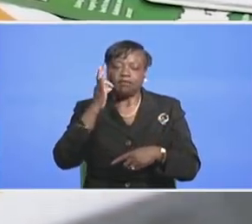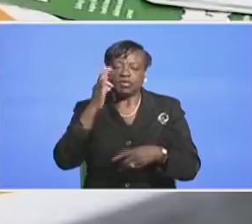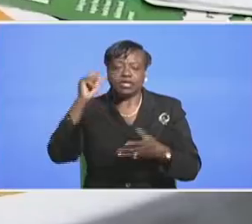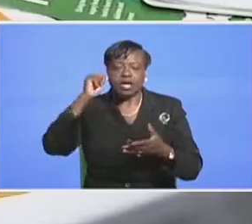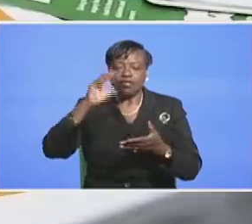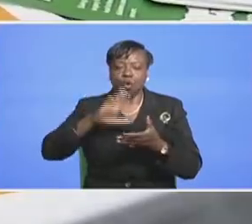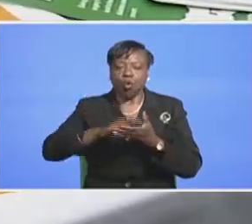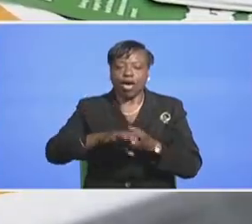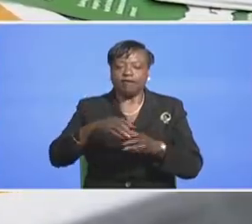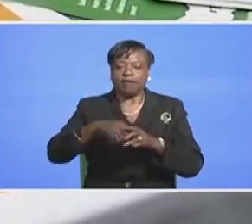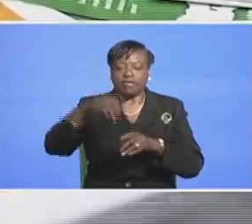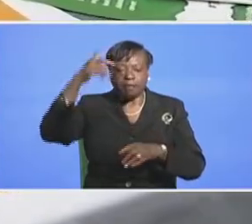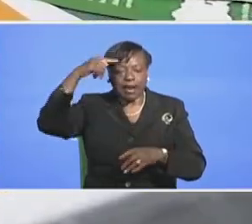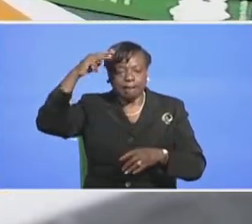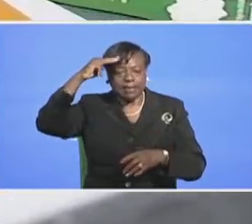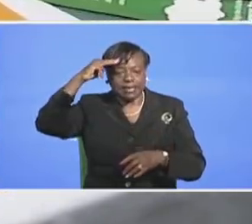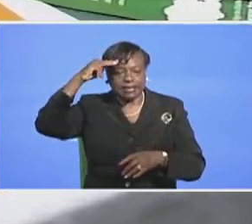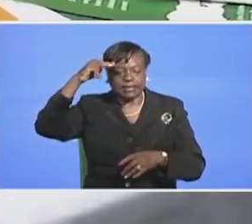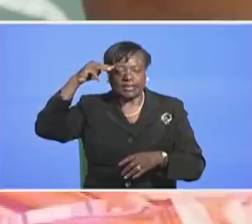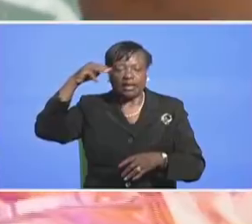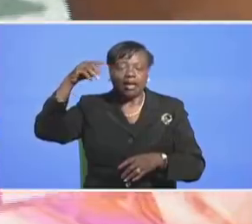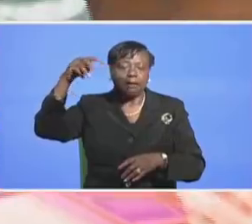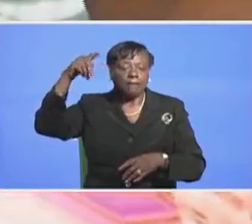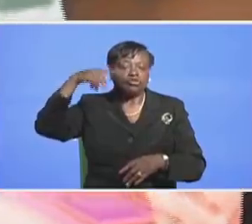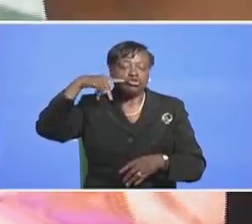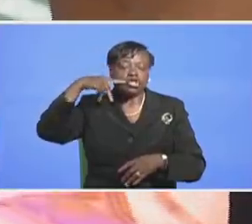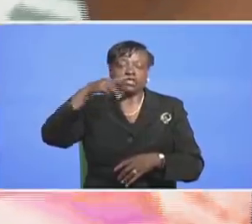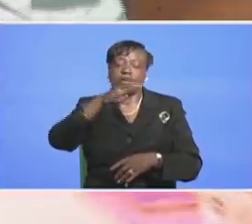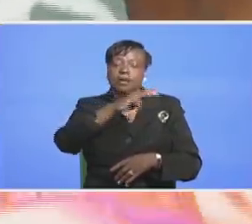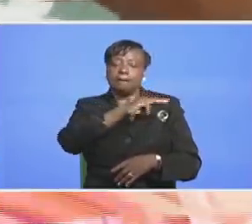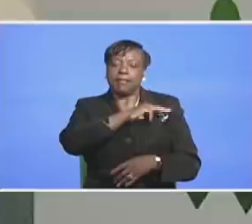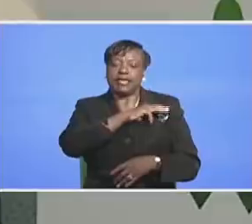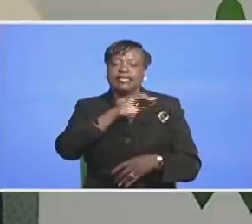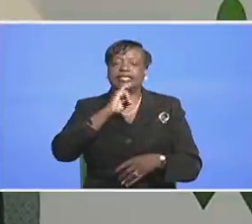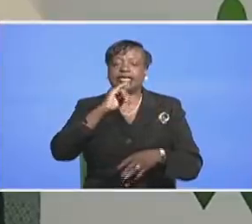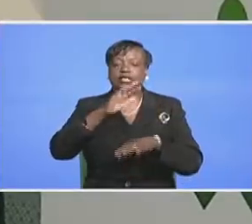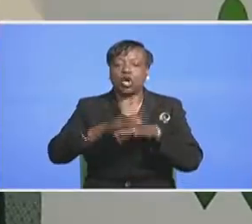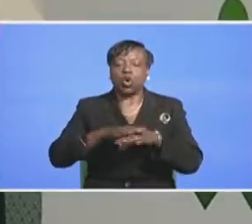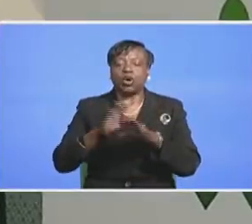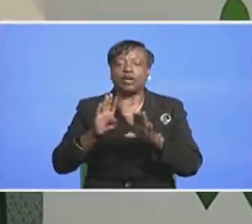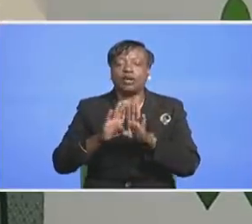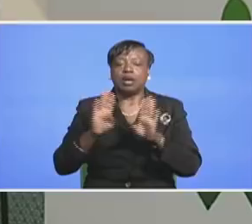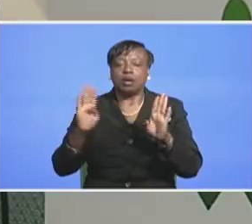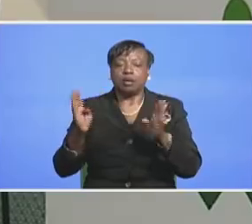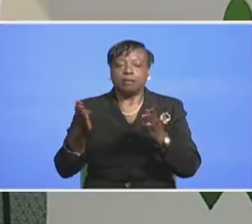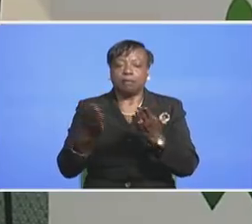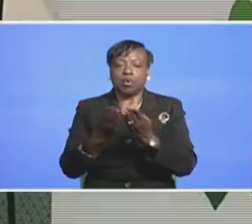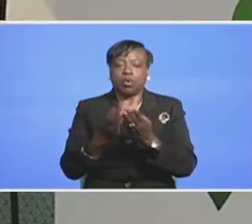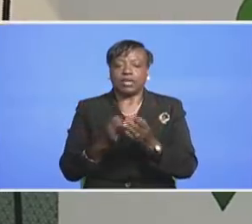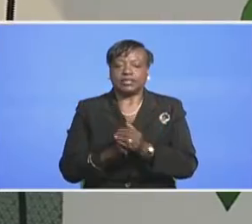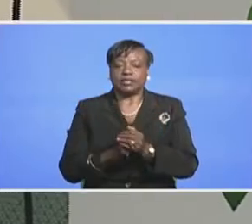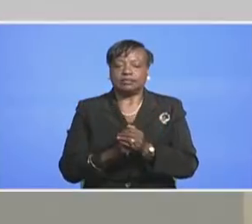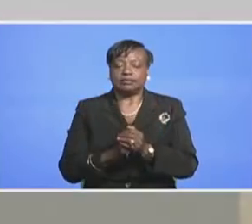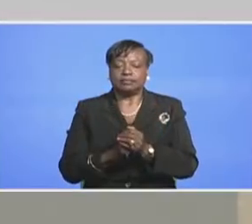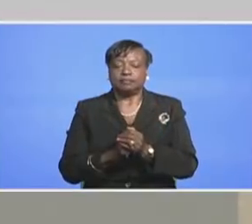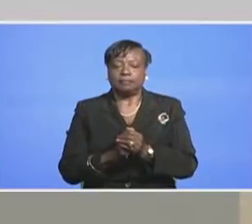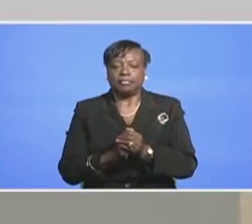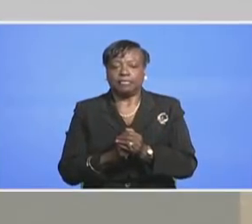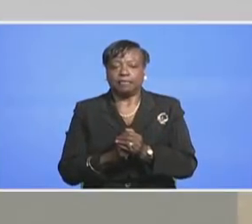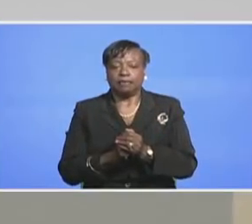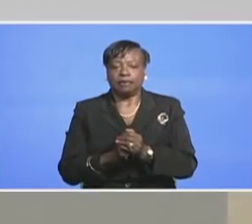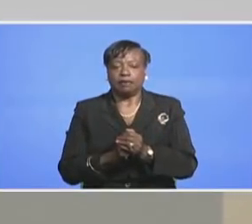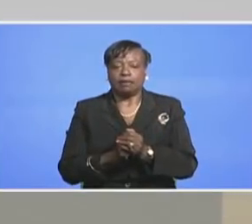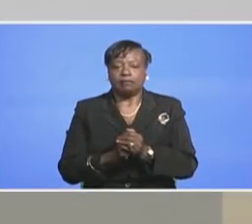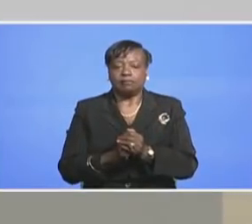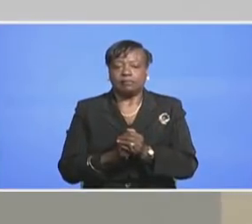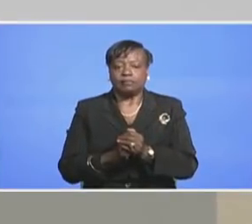Minnis, is also on board and signed the Healthy Caribbean Coalition online petition called Too Much Junk.